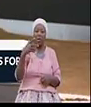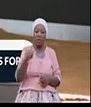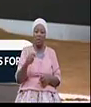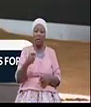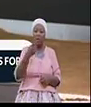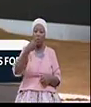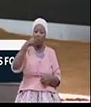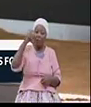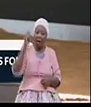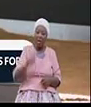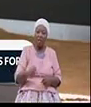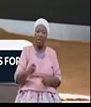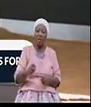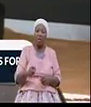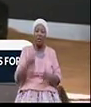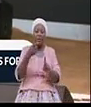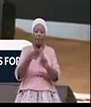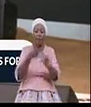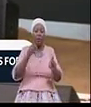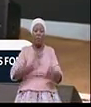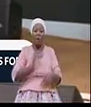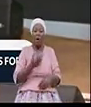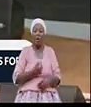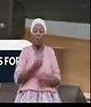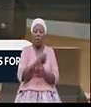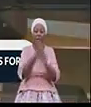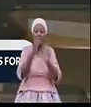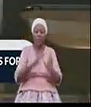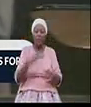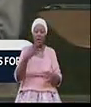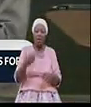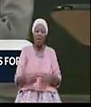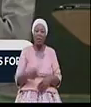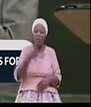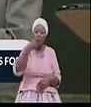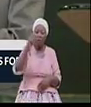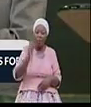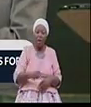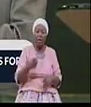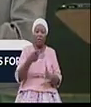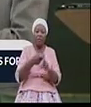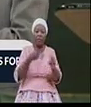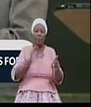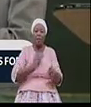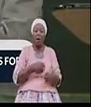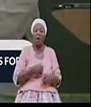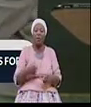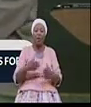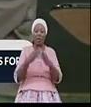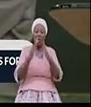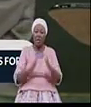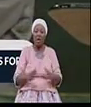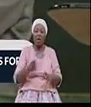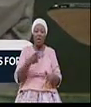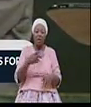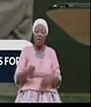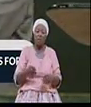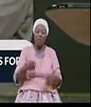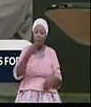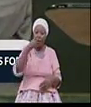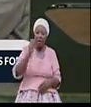mandate from our Savior, the mandate from our Messiah, the mandate from